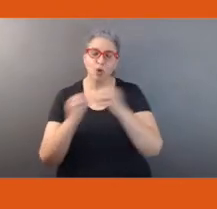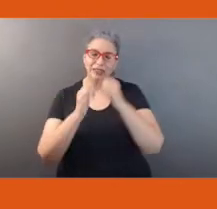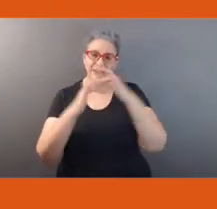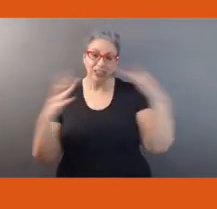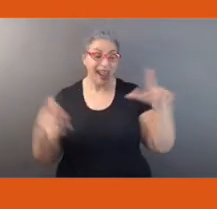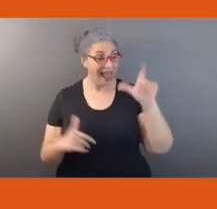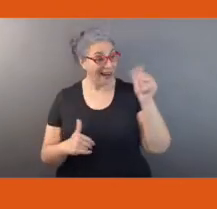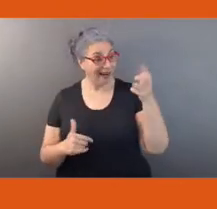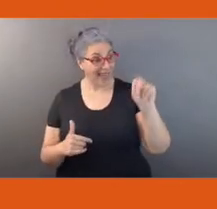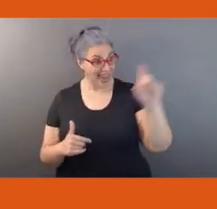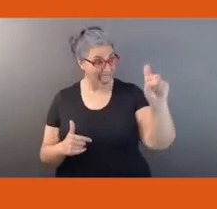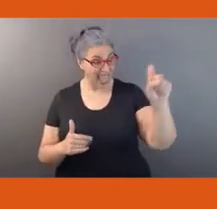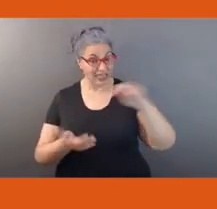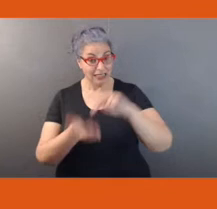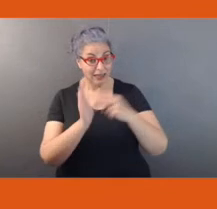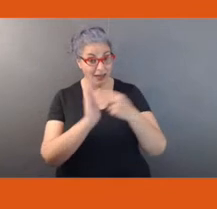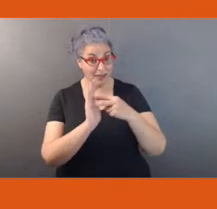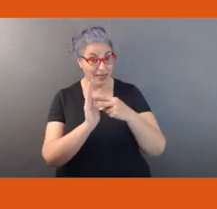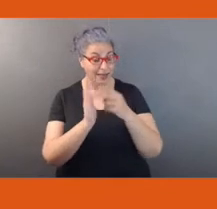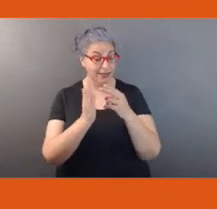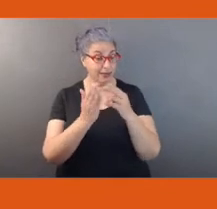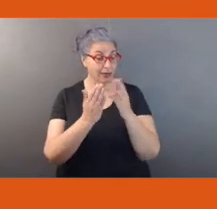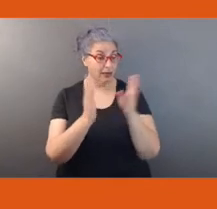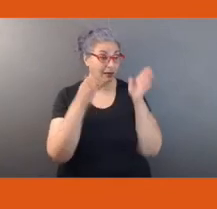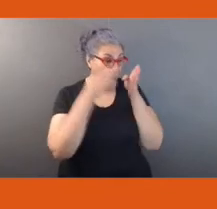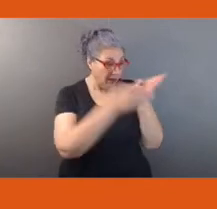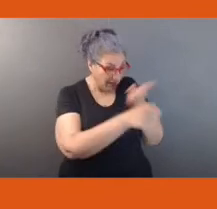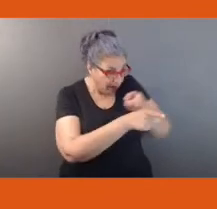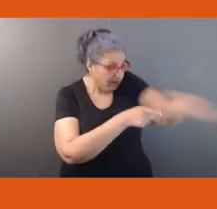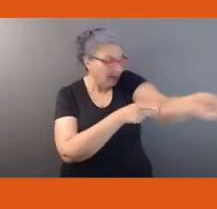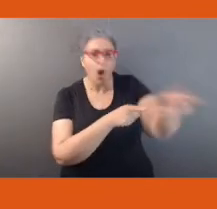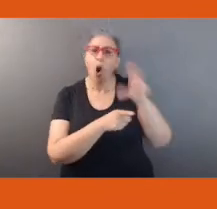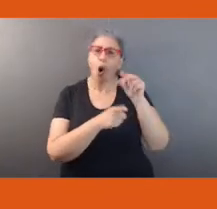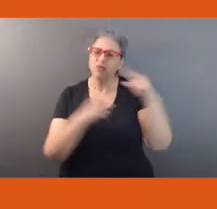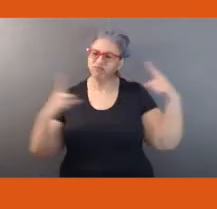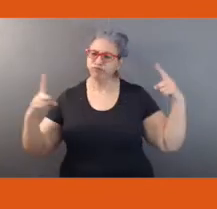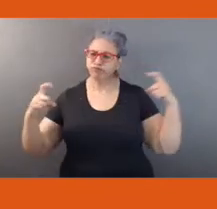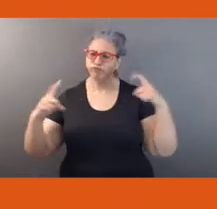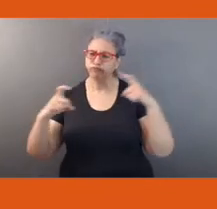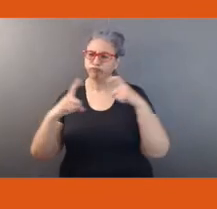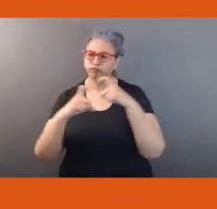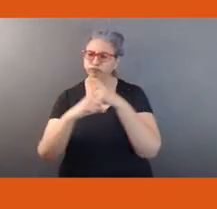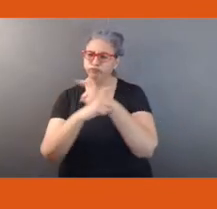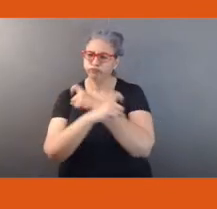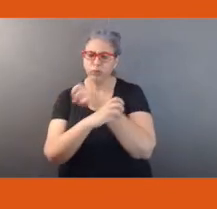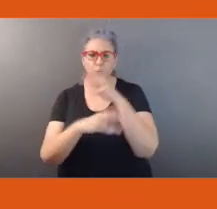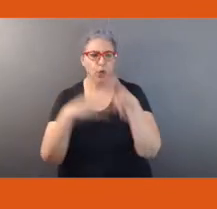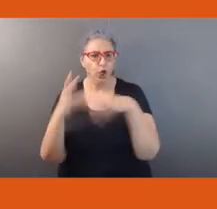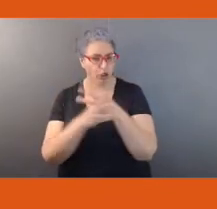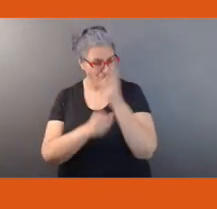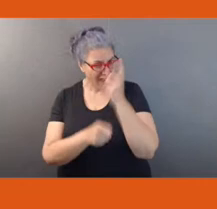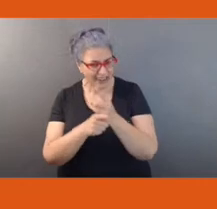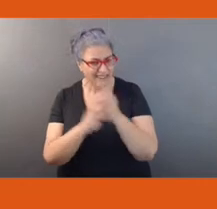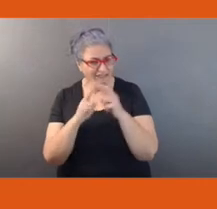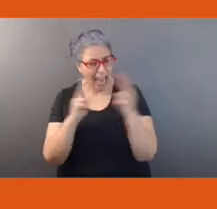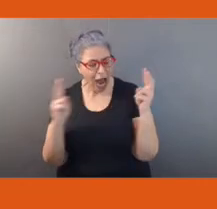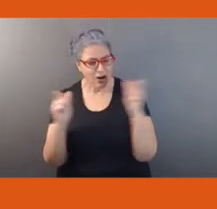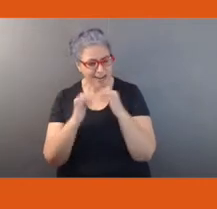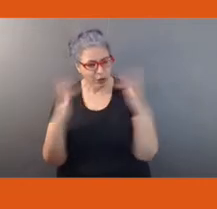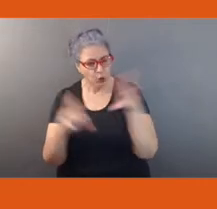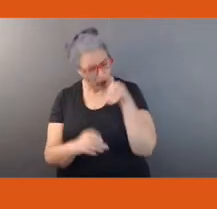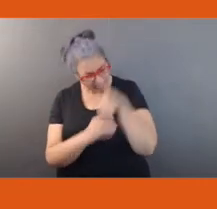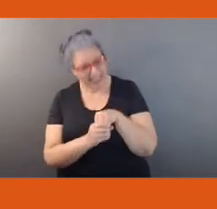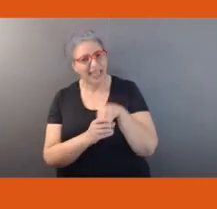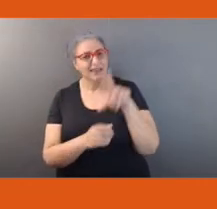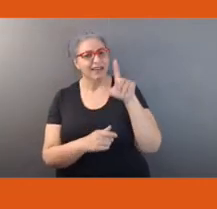diversity because Latinx is, the thing with Latinx, it's such a complex world because it's very diverse